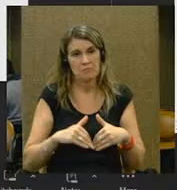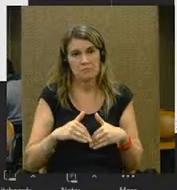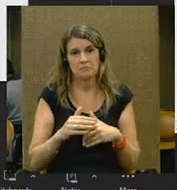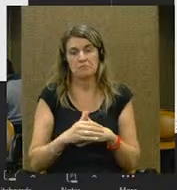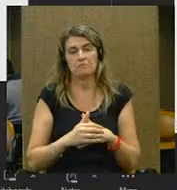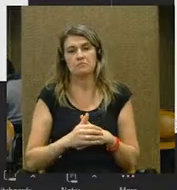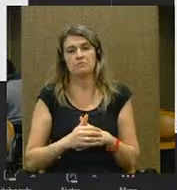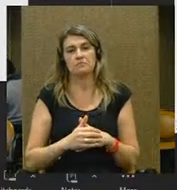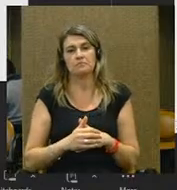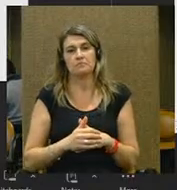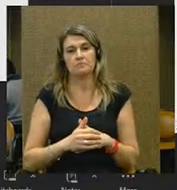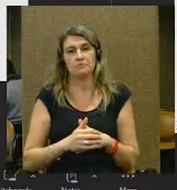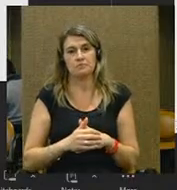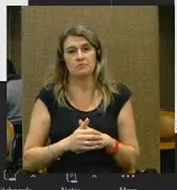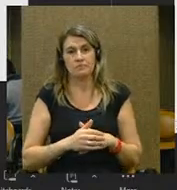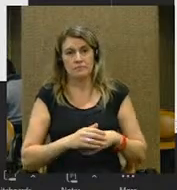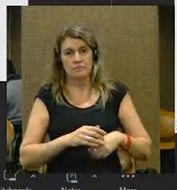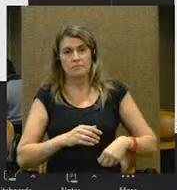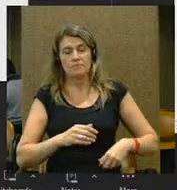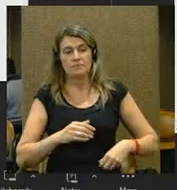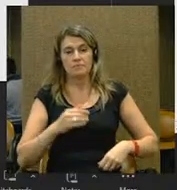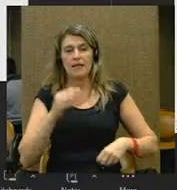over the pandemic.